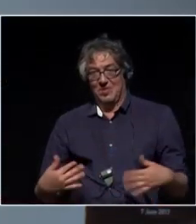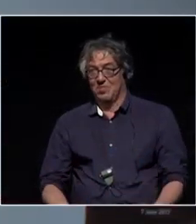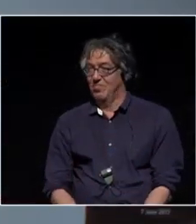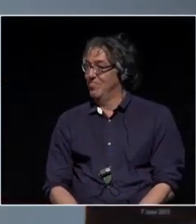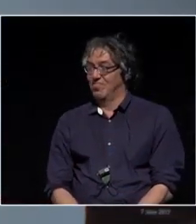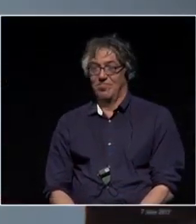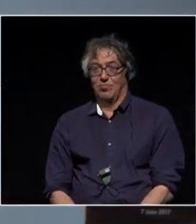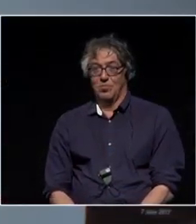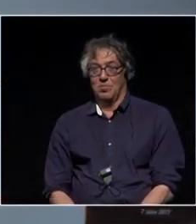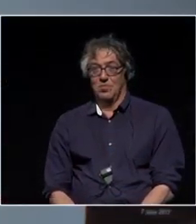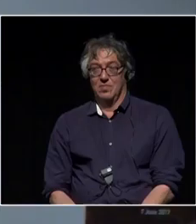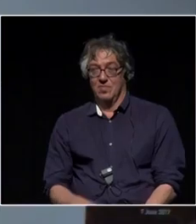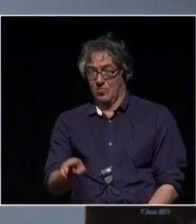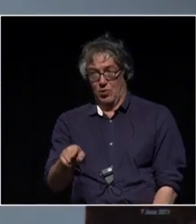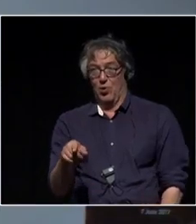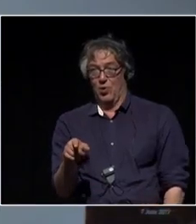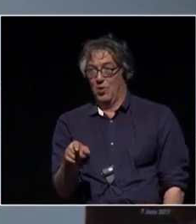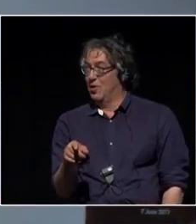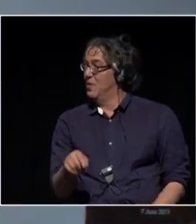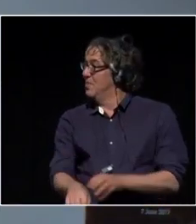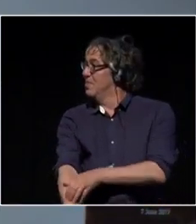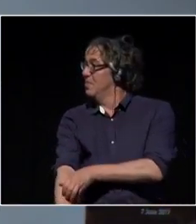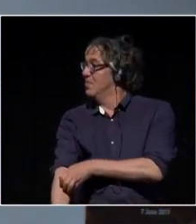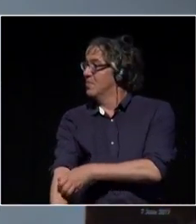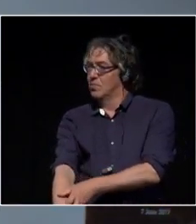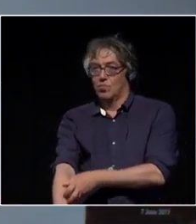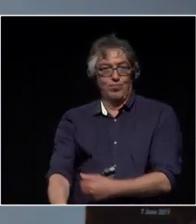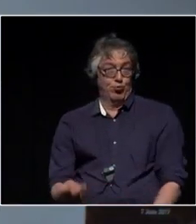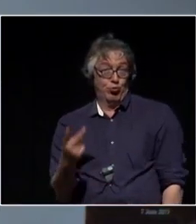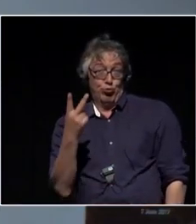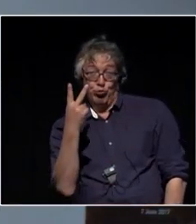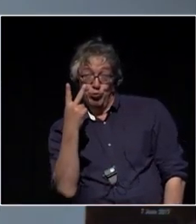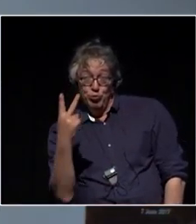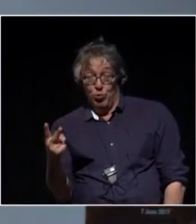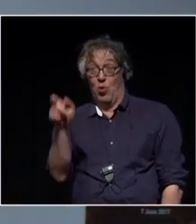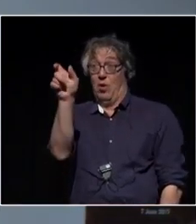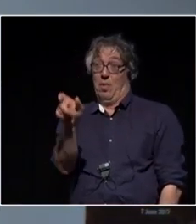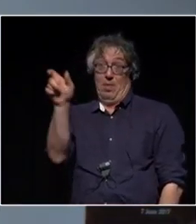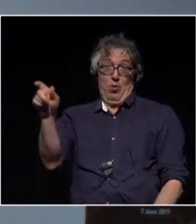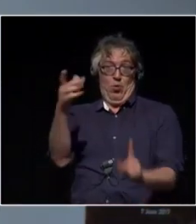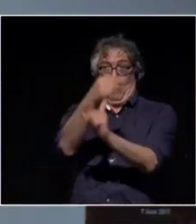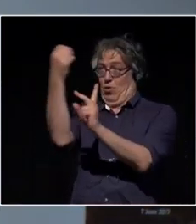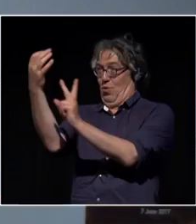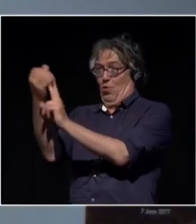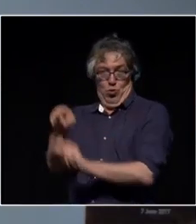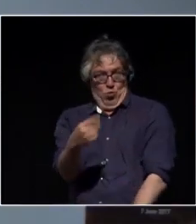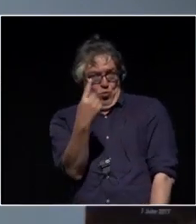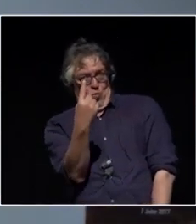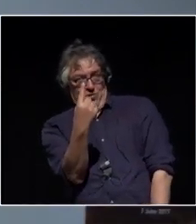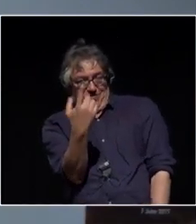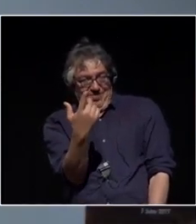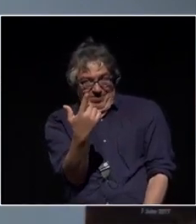You are one of two individuals who won in this section. So why is it so important for